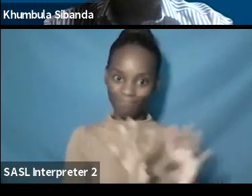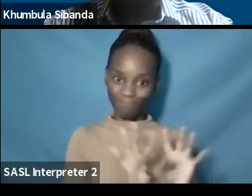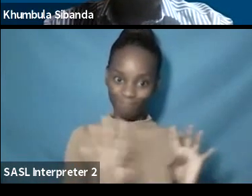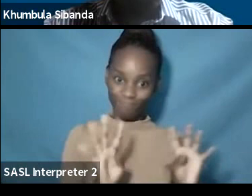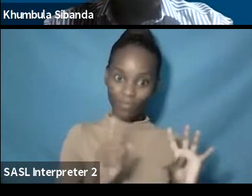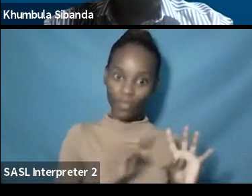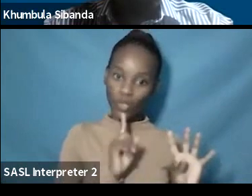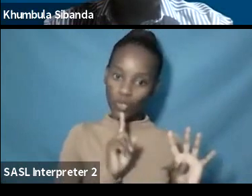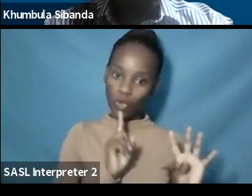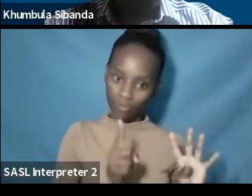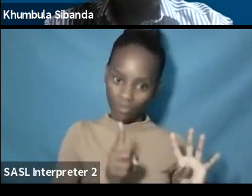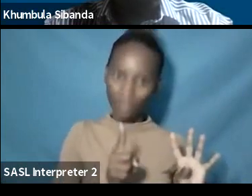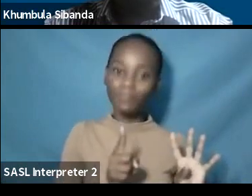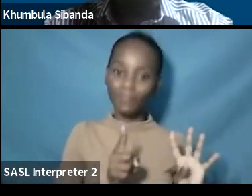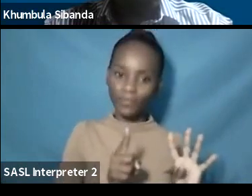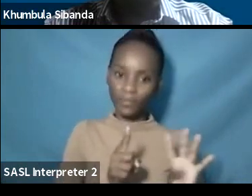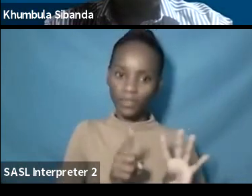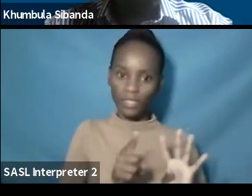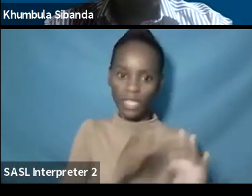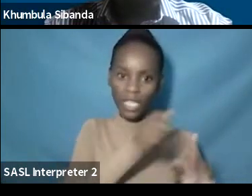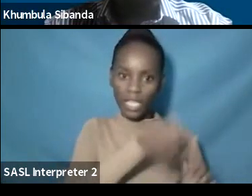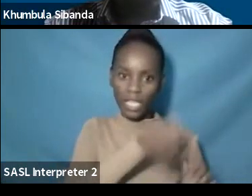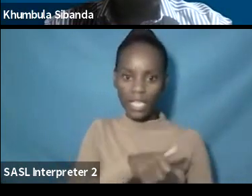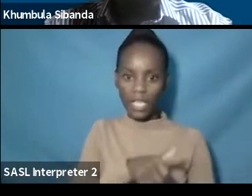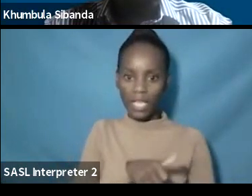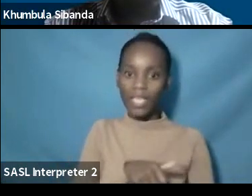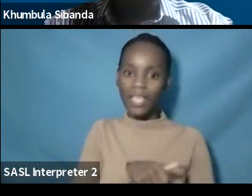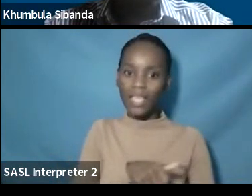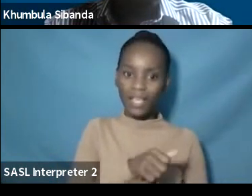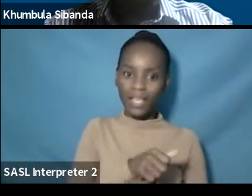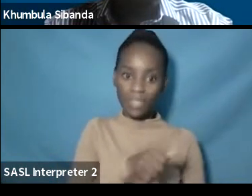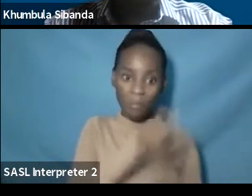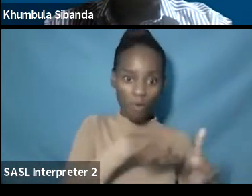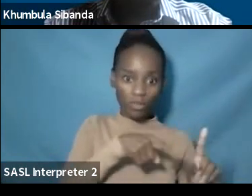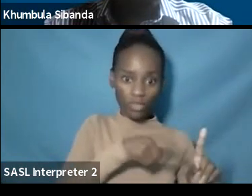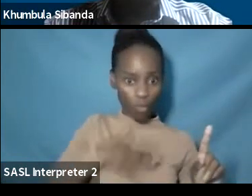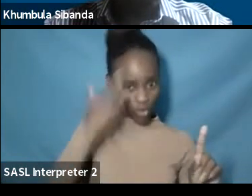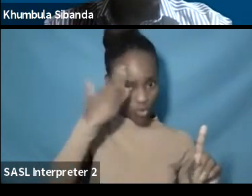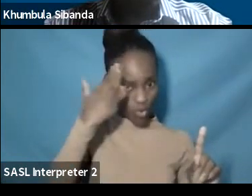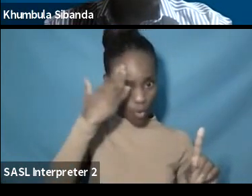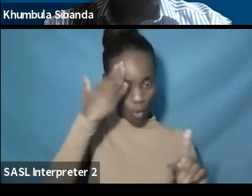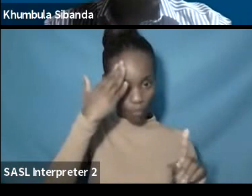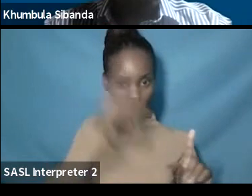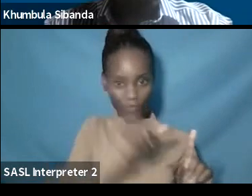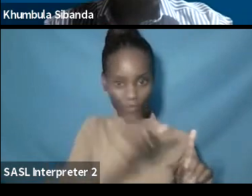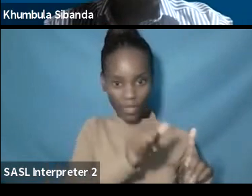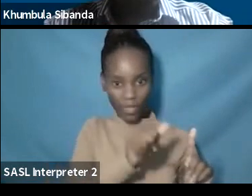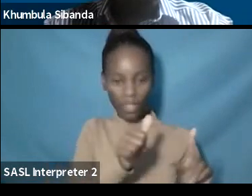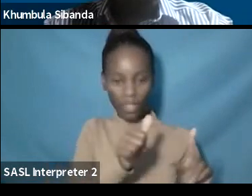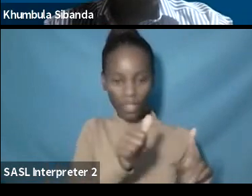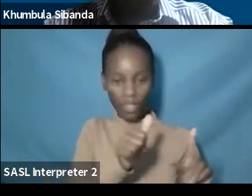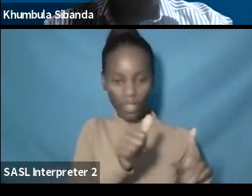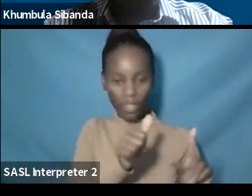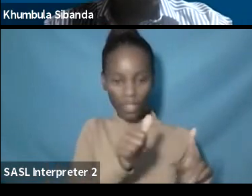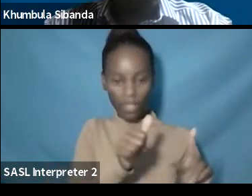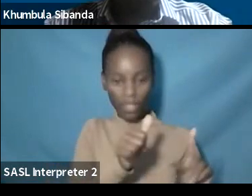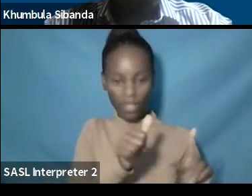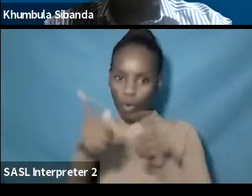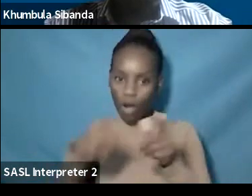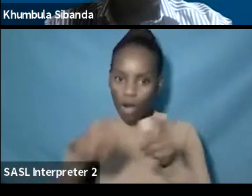Miriam who's asking to understand what is the percentage of custom stops and seizures